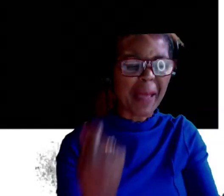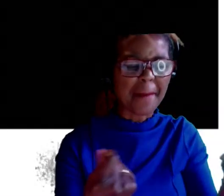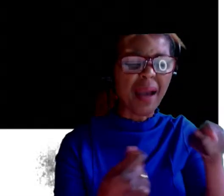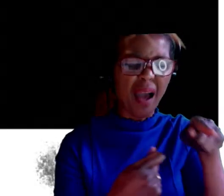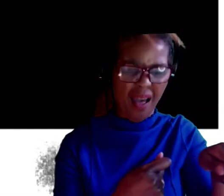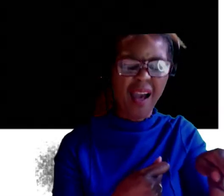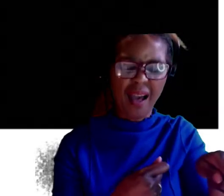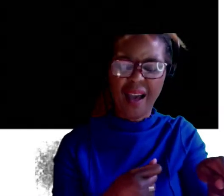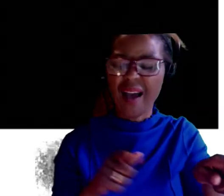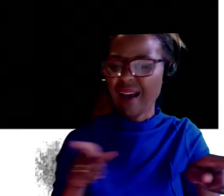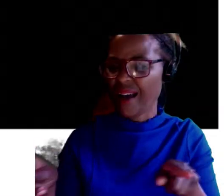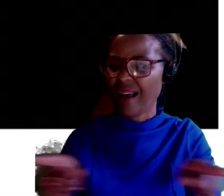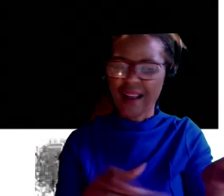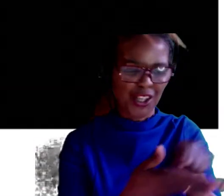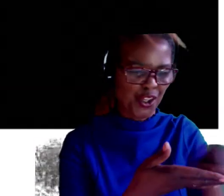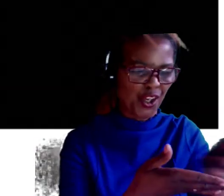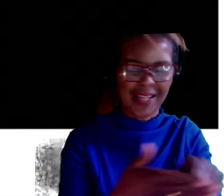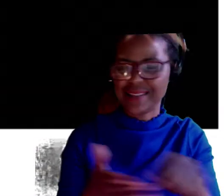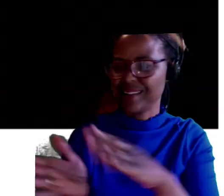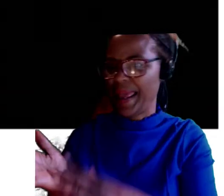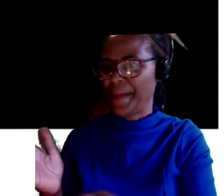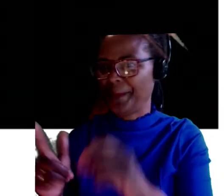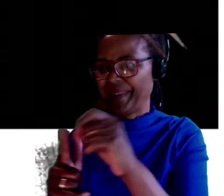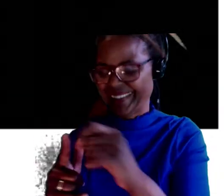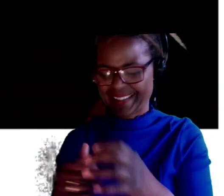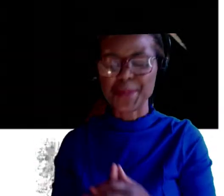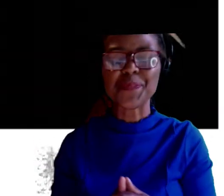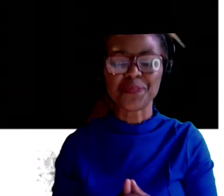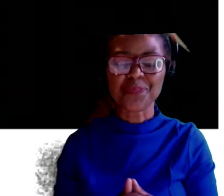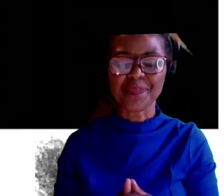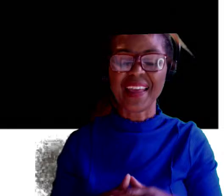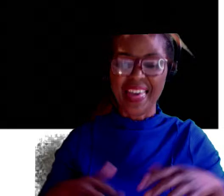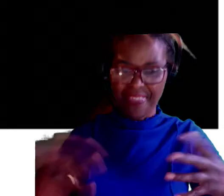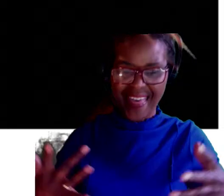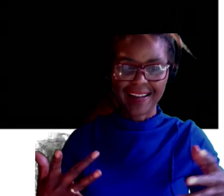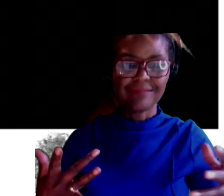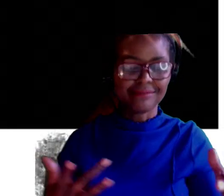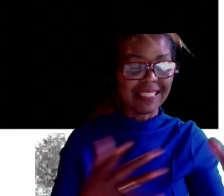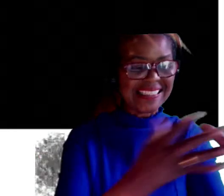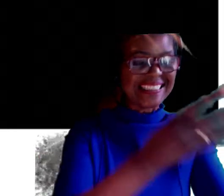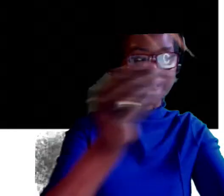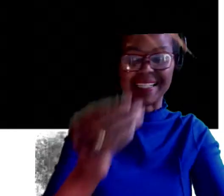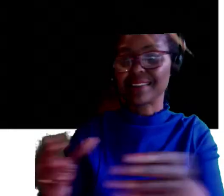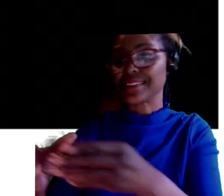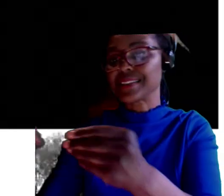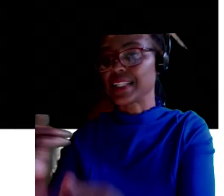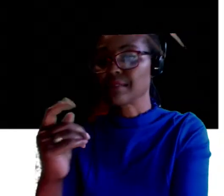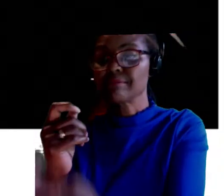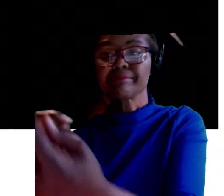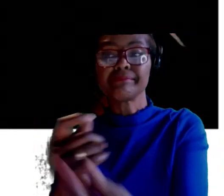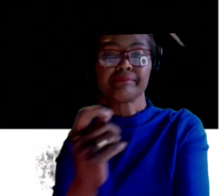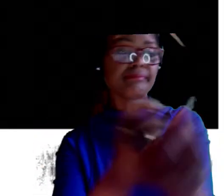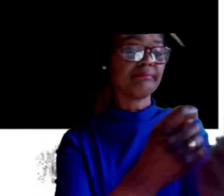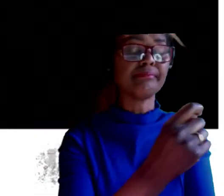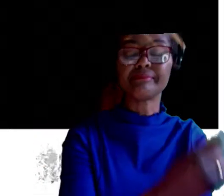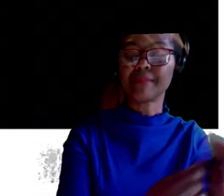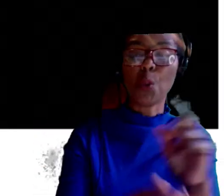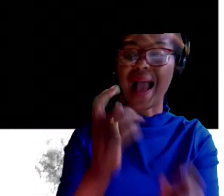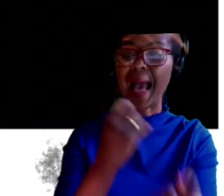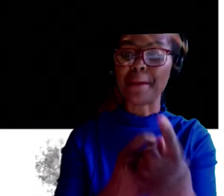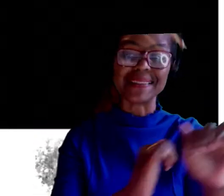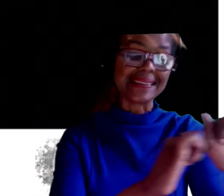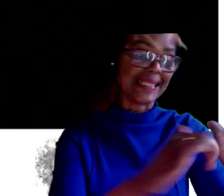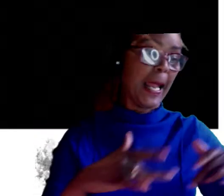From these two launch pads, the action spirals away into other dramatic scenes, formative incidents in both people's lives, then